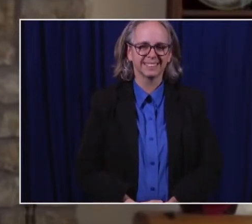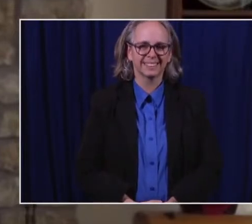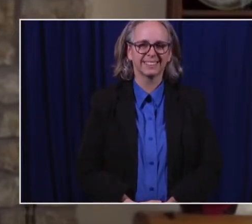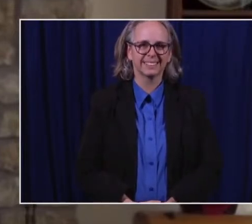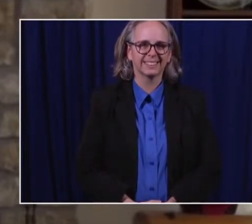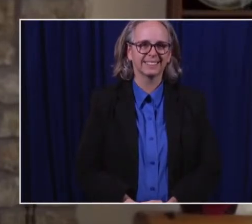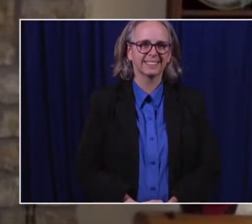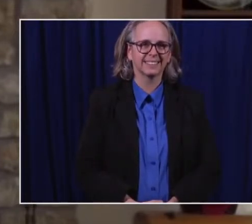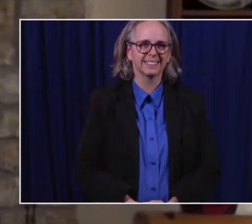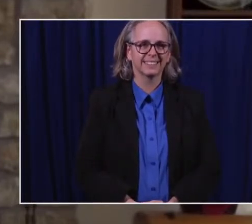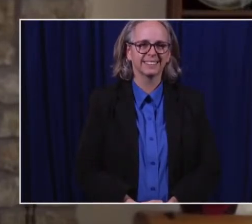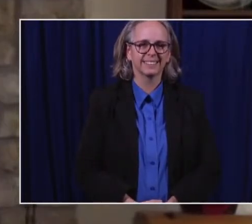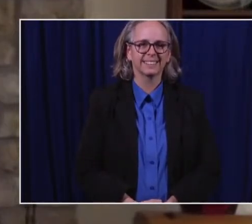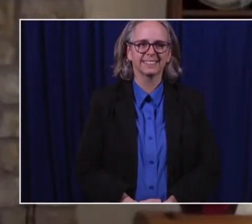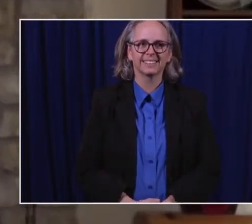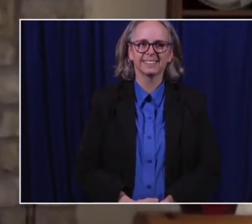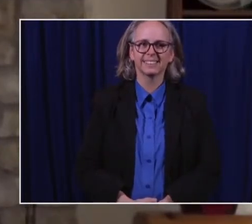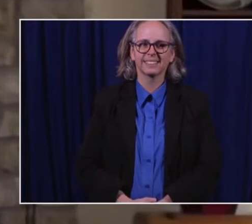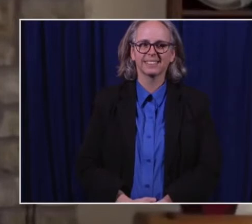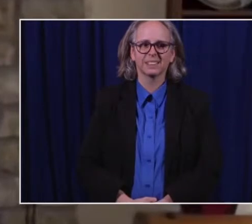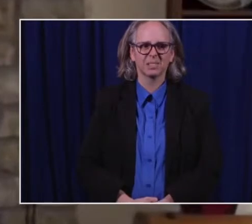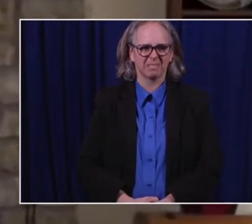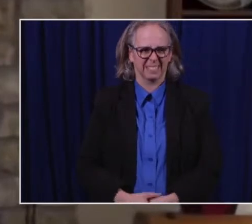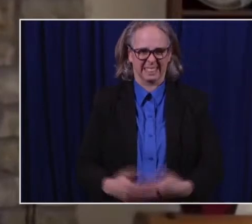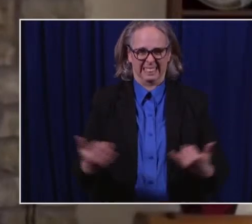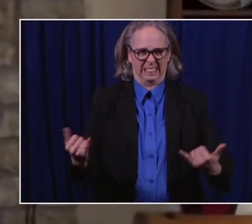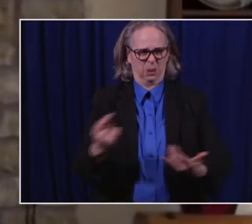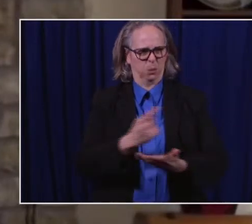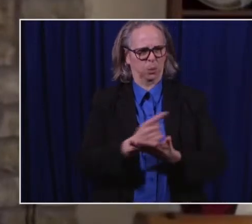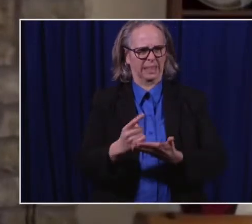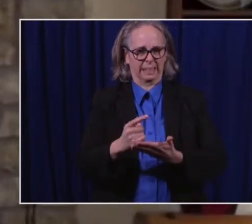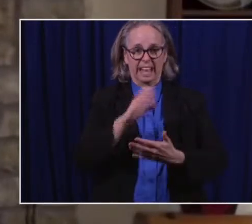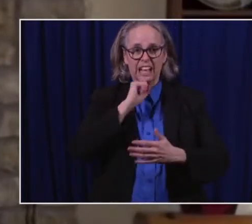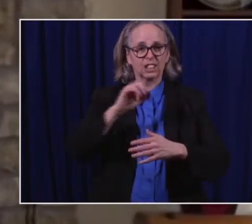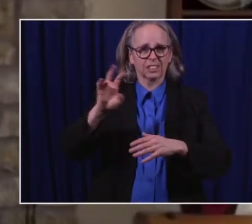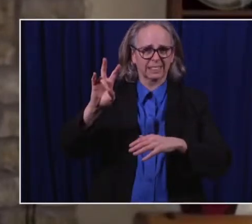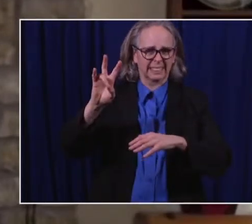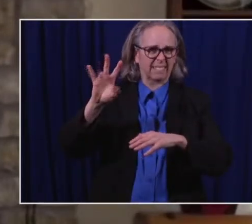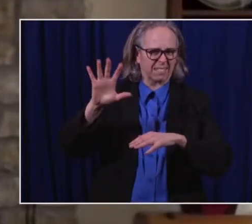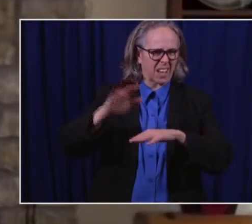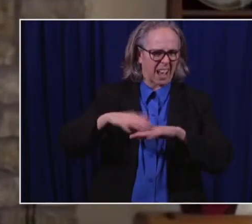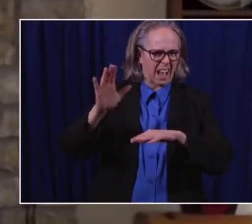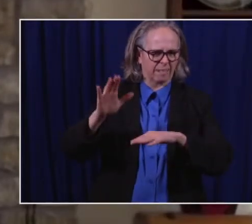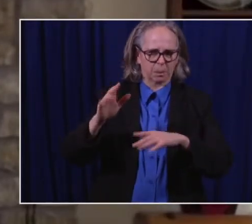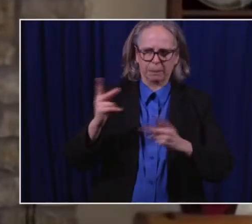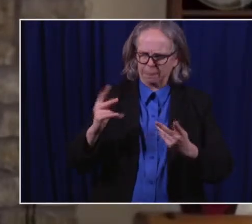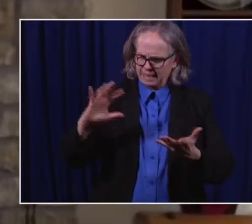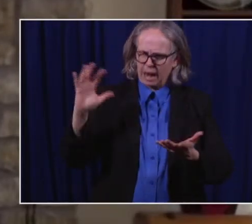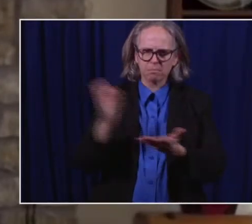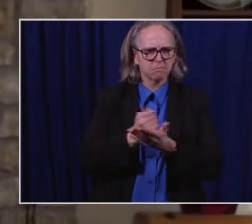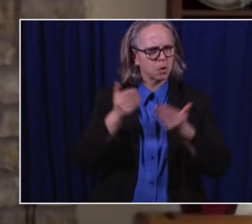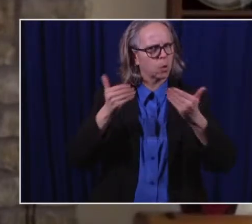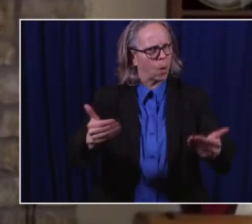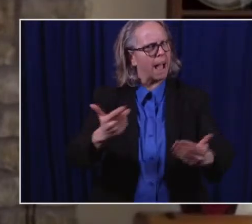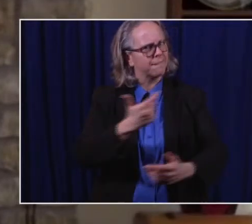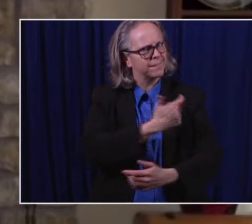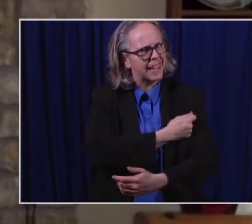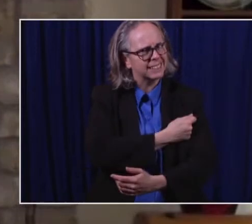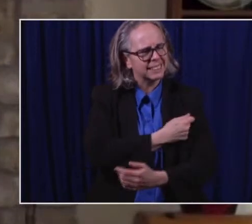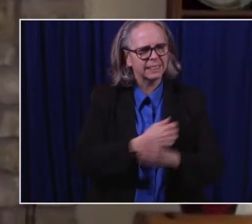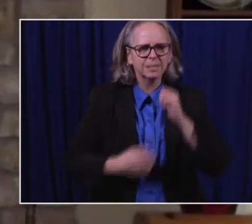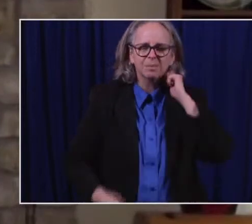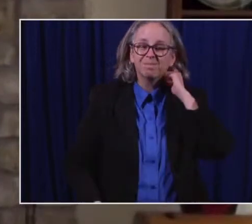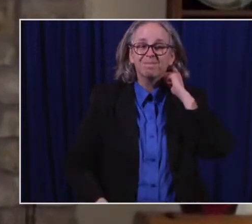Again, this week, Ohioans 75 years of age and older are eligible to be vaccinated. We're also